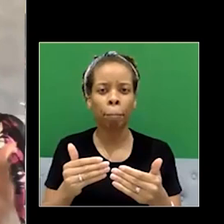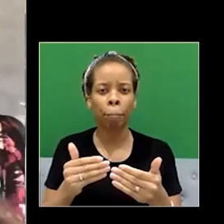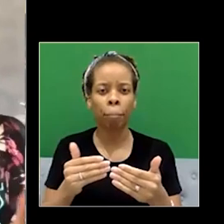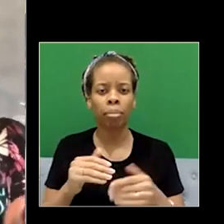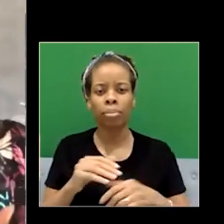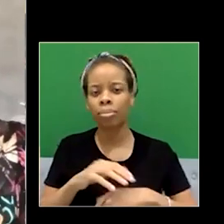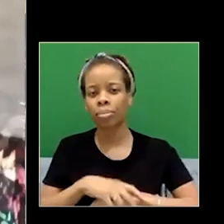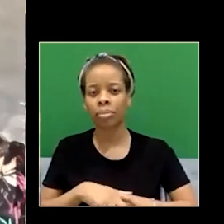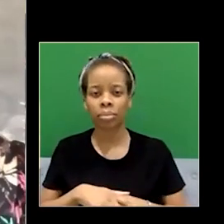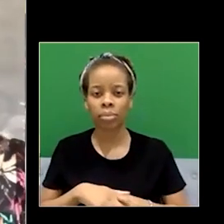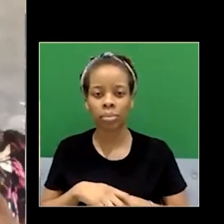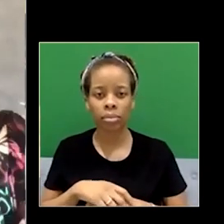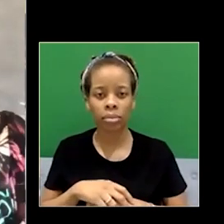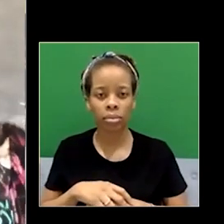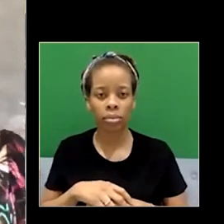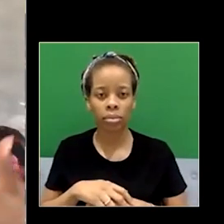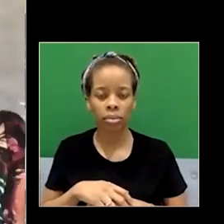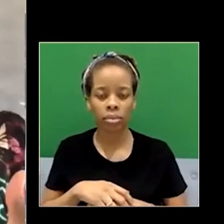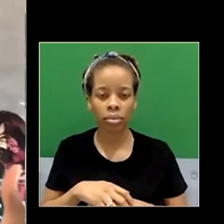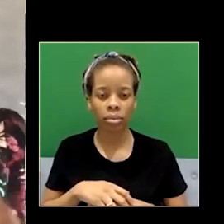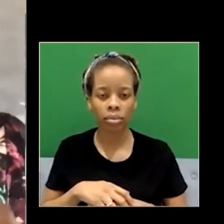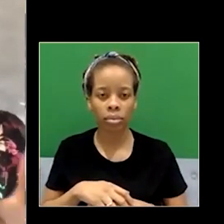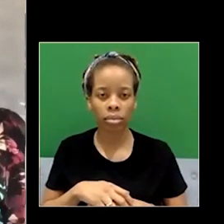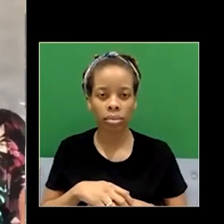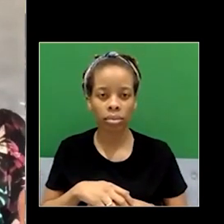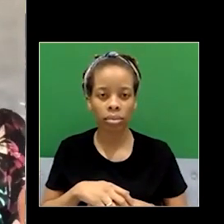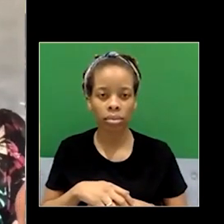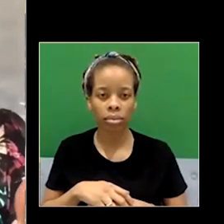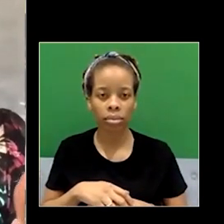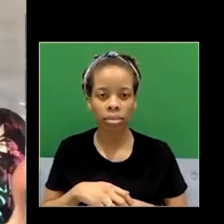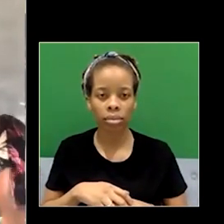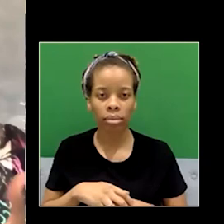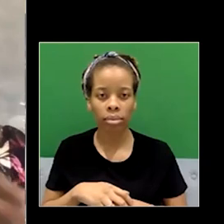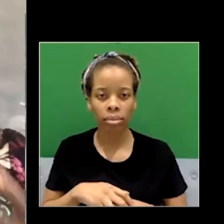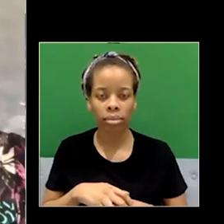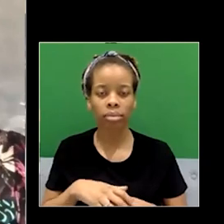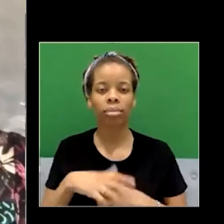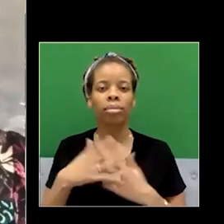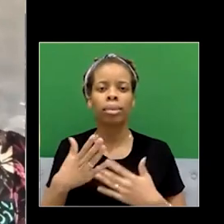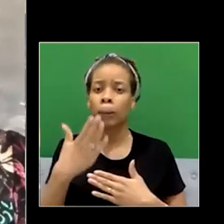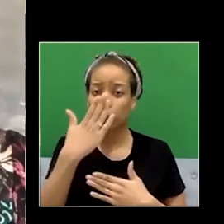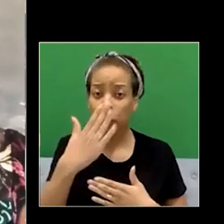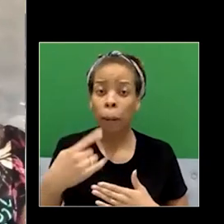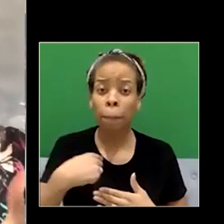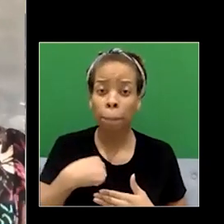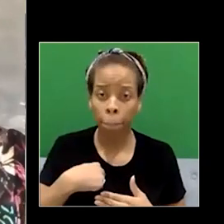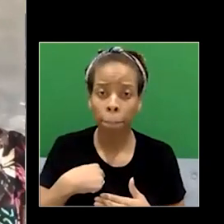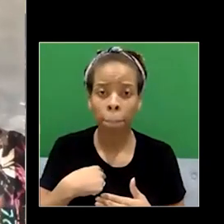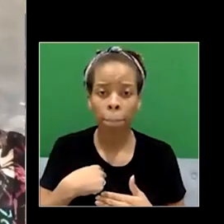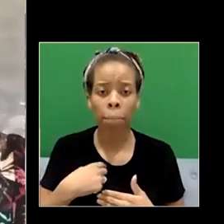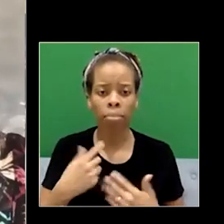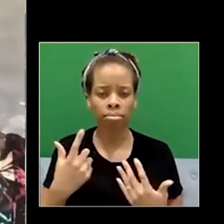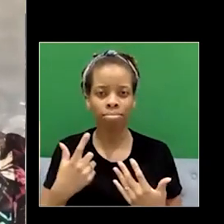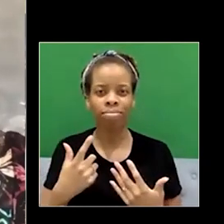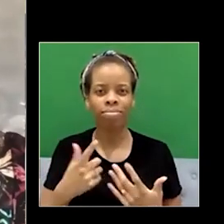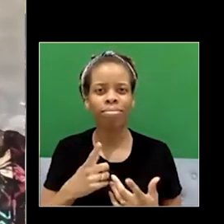about just this question of what you do and how you keep going, but also your hope for your own journey